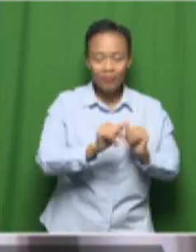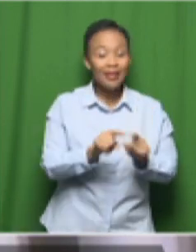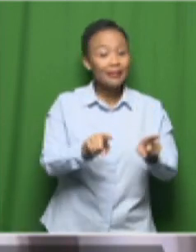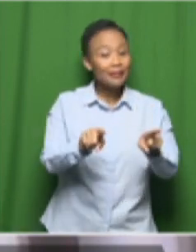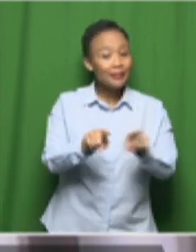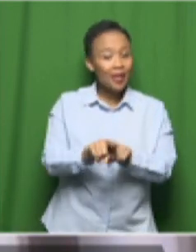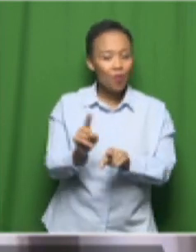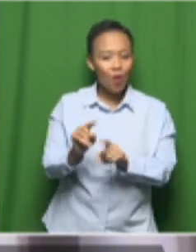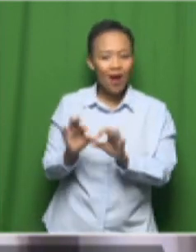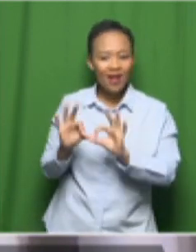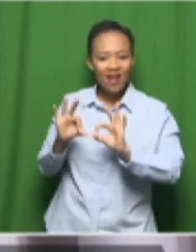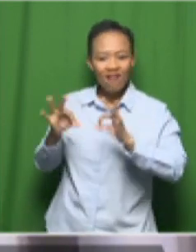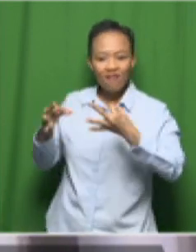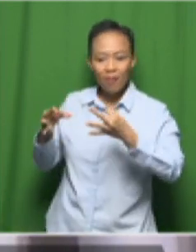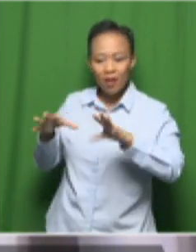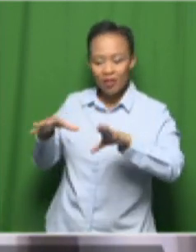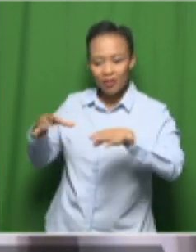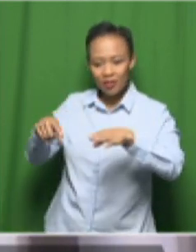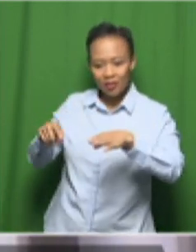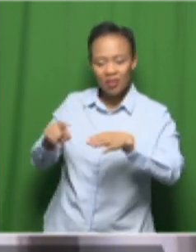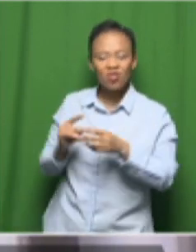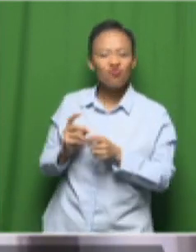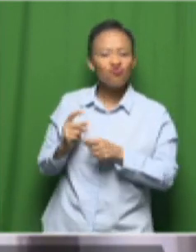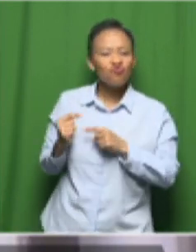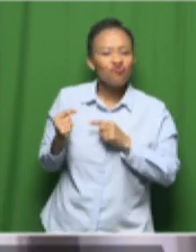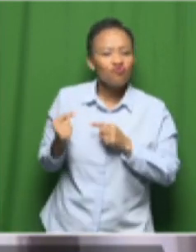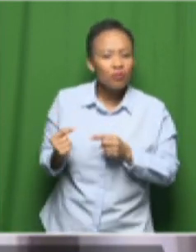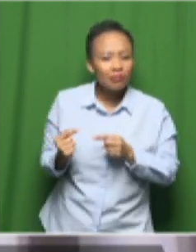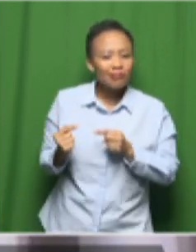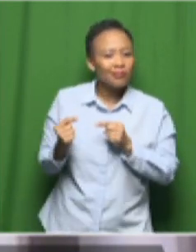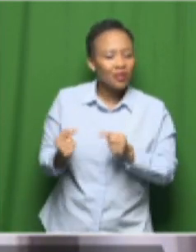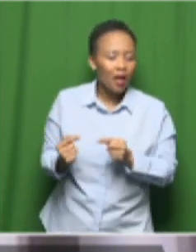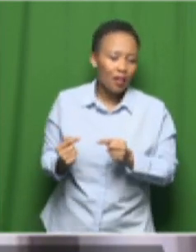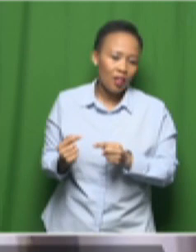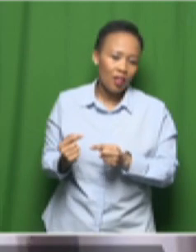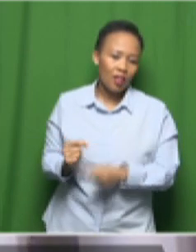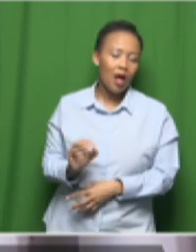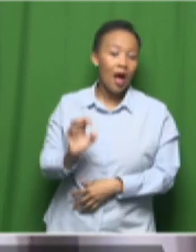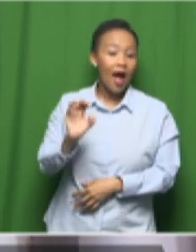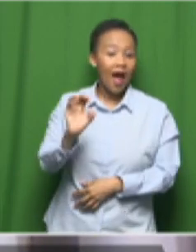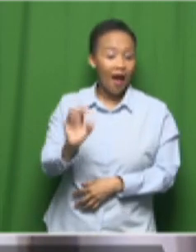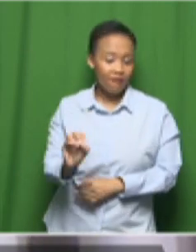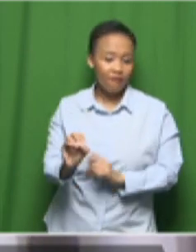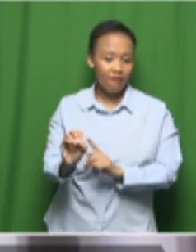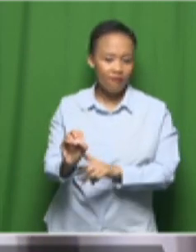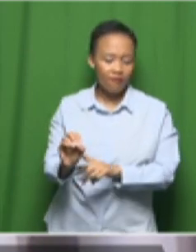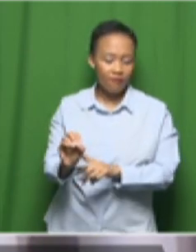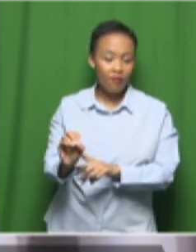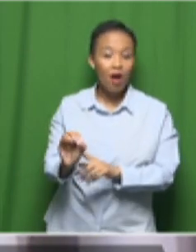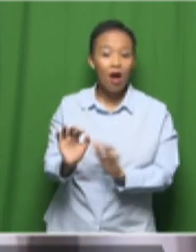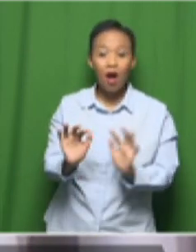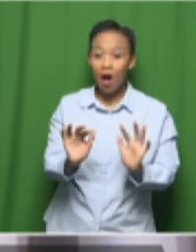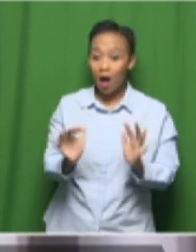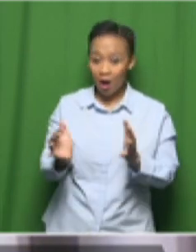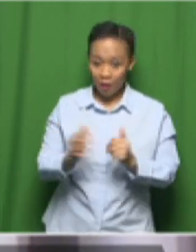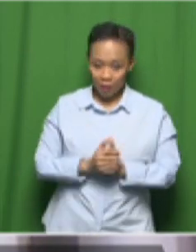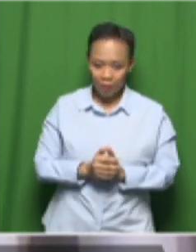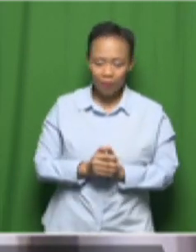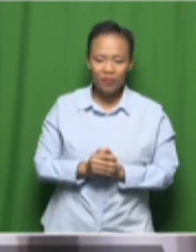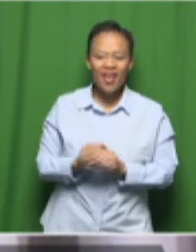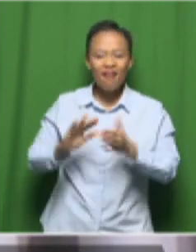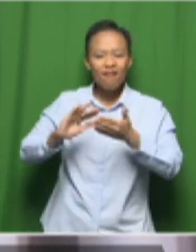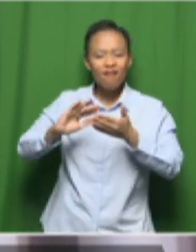families struggled within themselves to come to terms with the fact that, for many of them, they found out